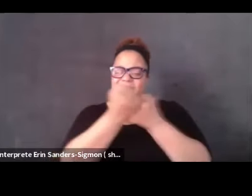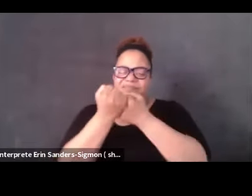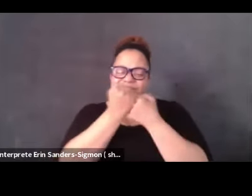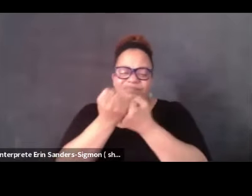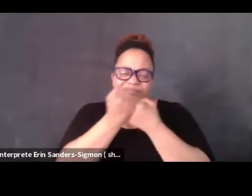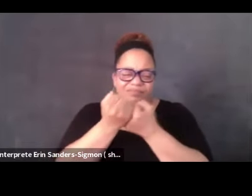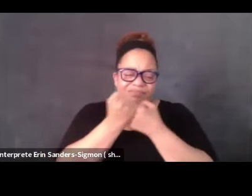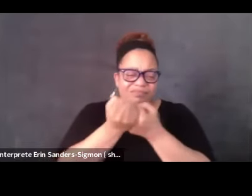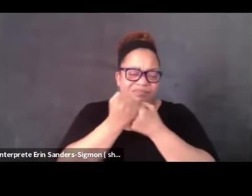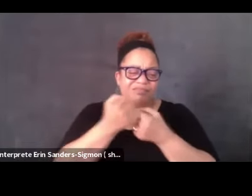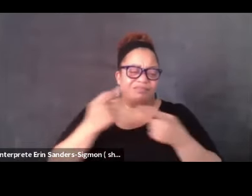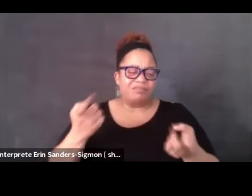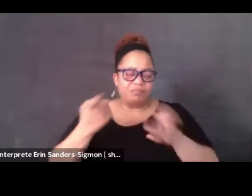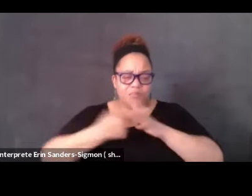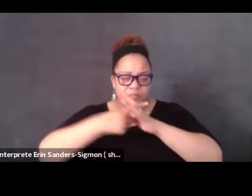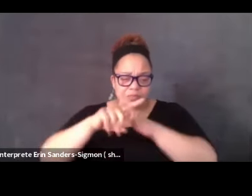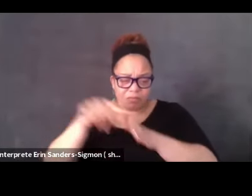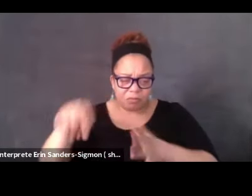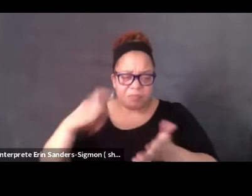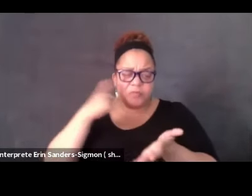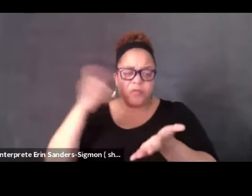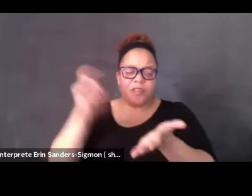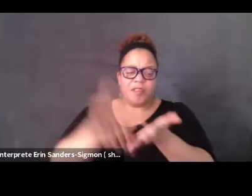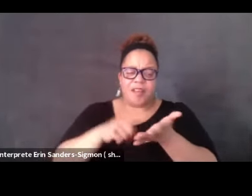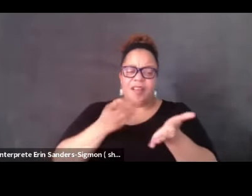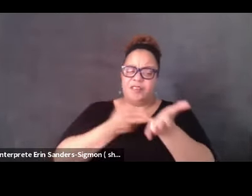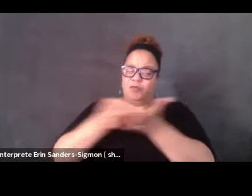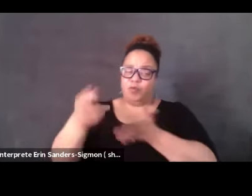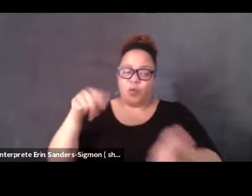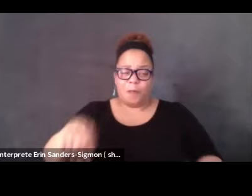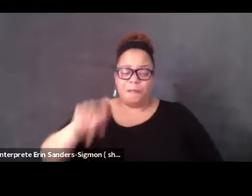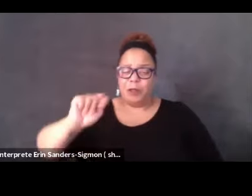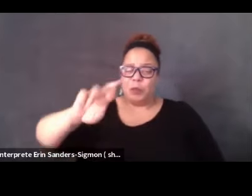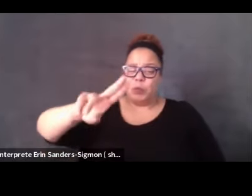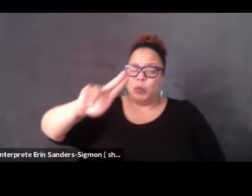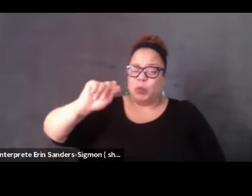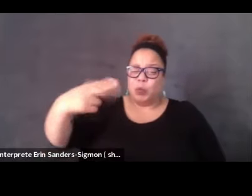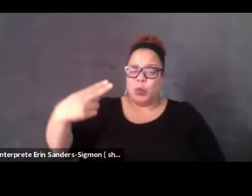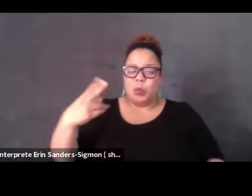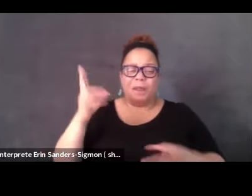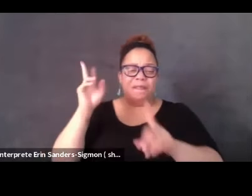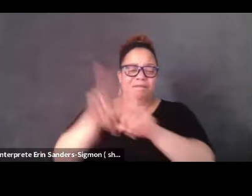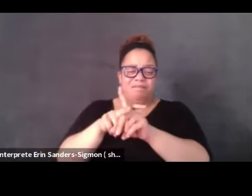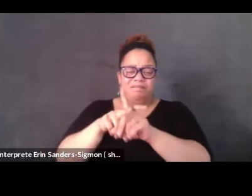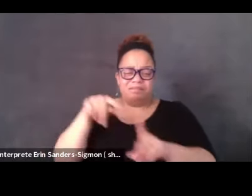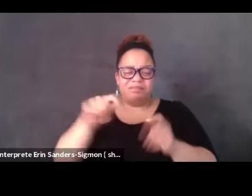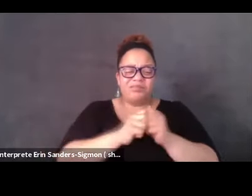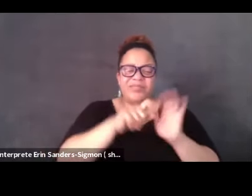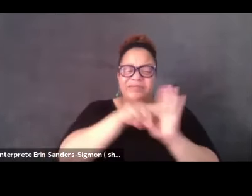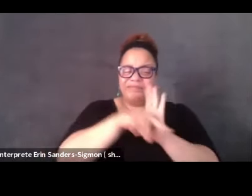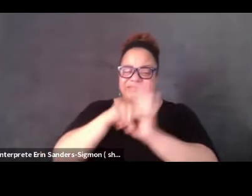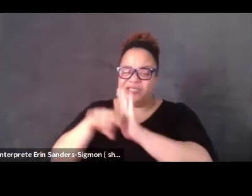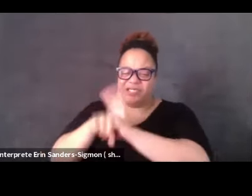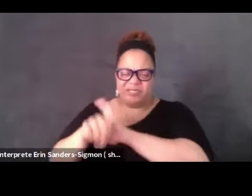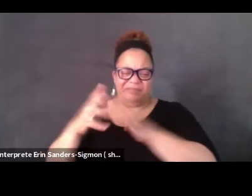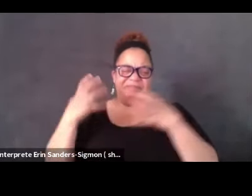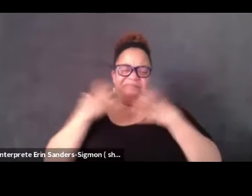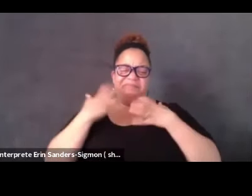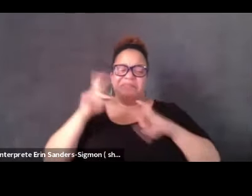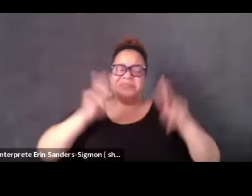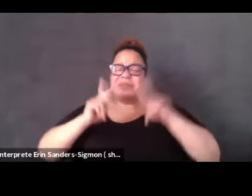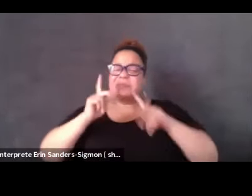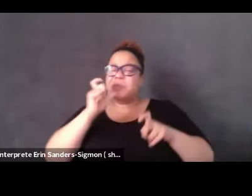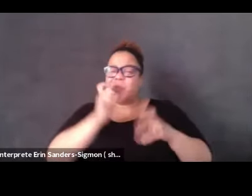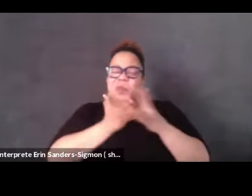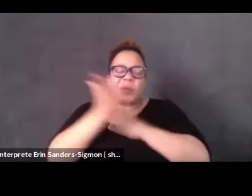The truth about chattel slavery and genocide, the peoples who endured the atrocities, our ancestors. Let's recognize the